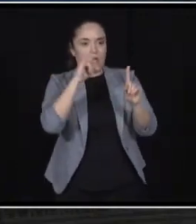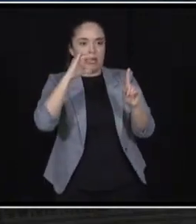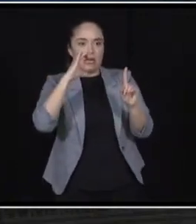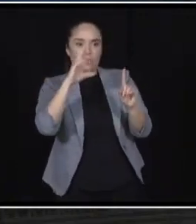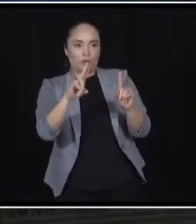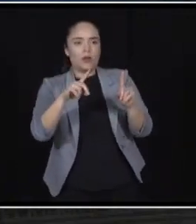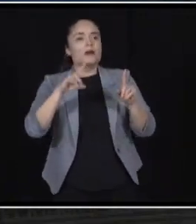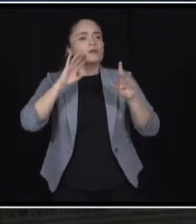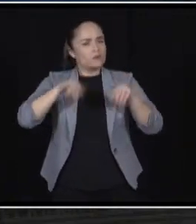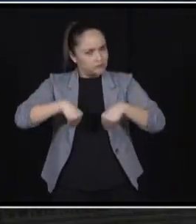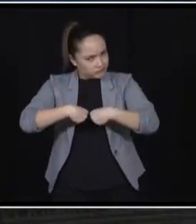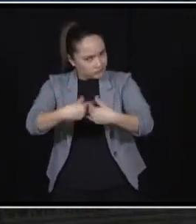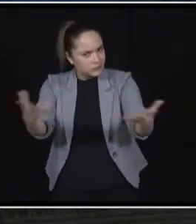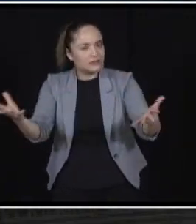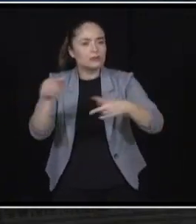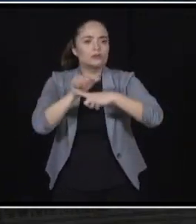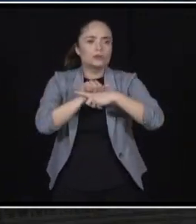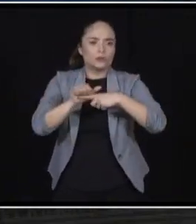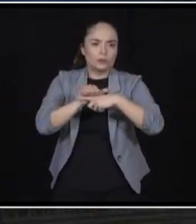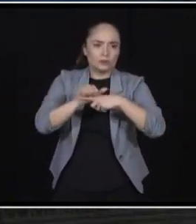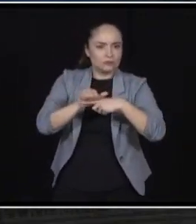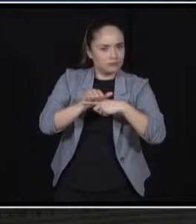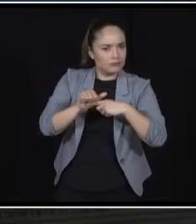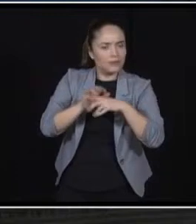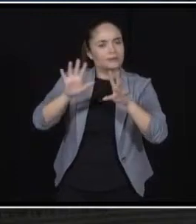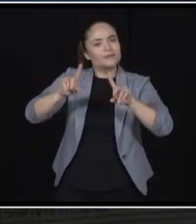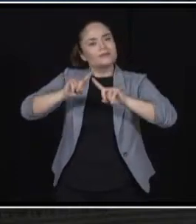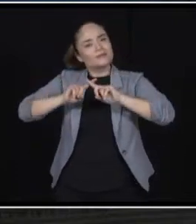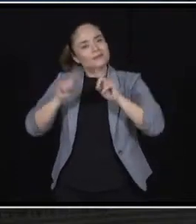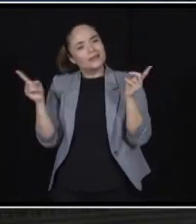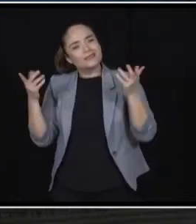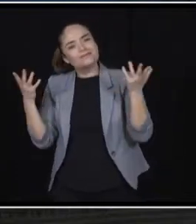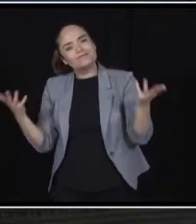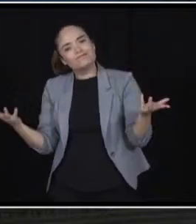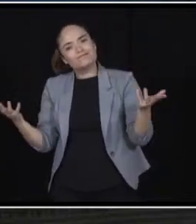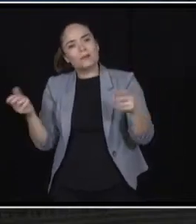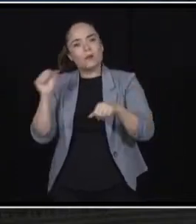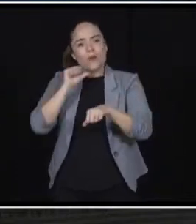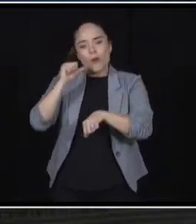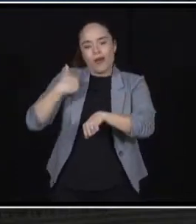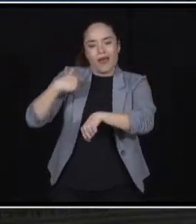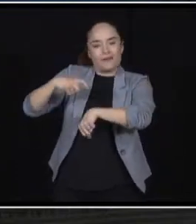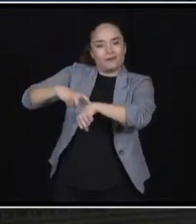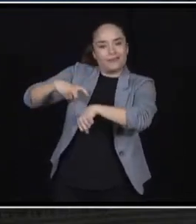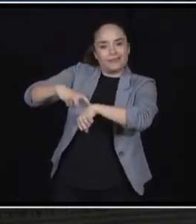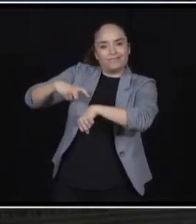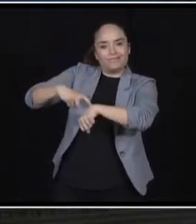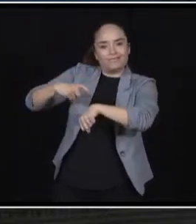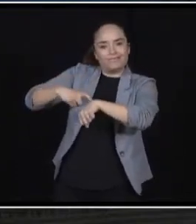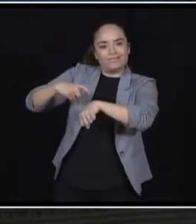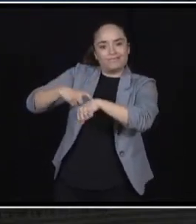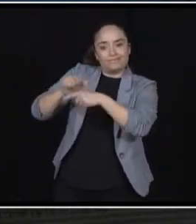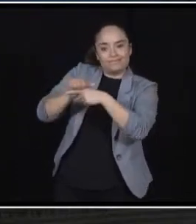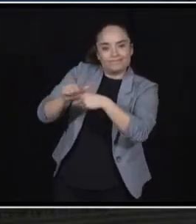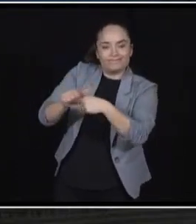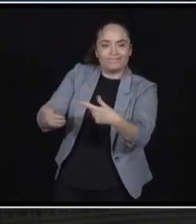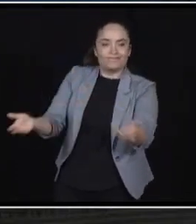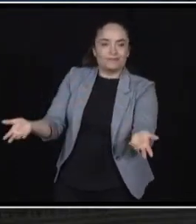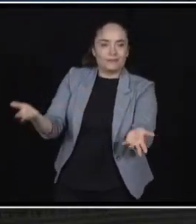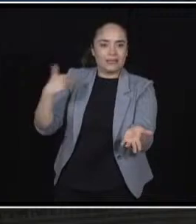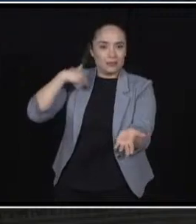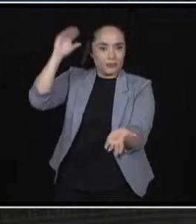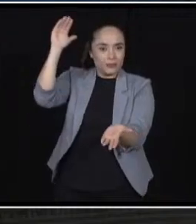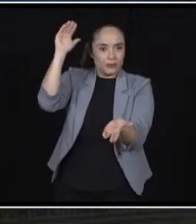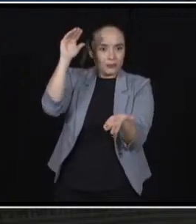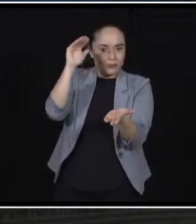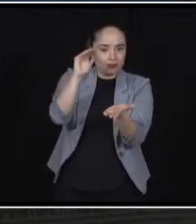reality is right now we don't have that time to wait until they're finished. So what we are doing by canceling and ramping down some of the scheduled surgeries